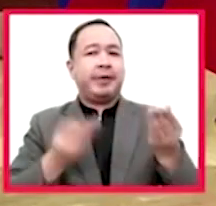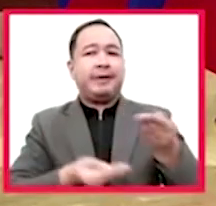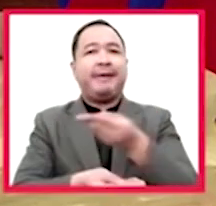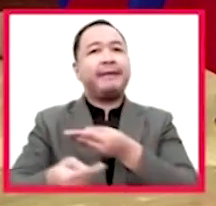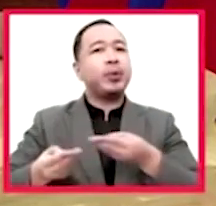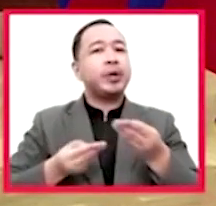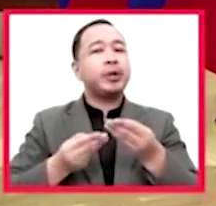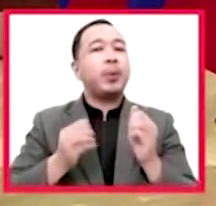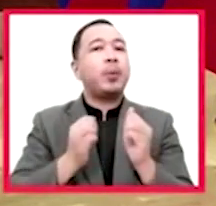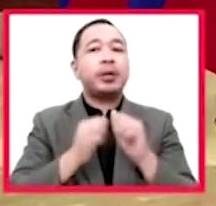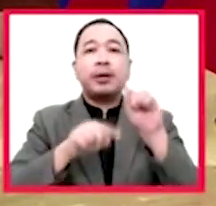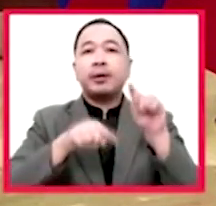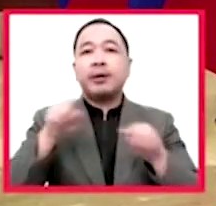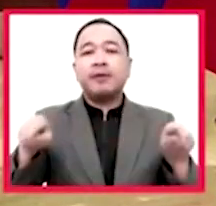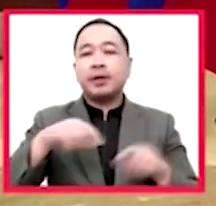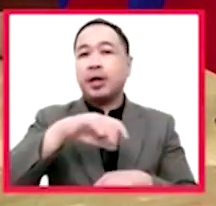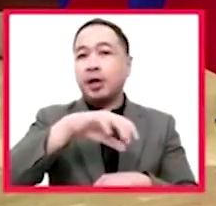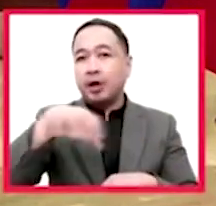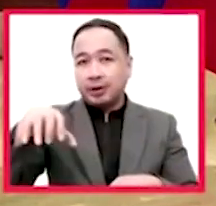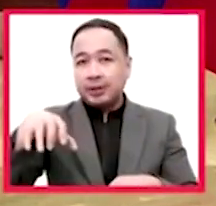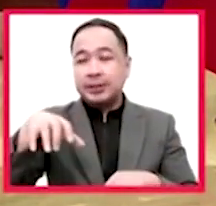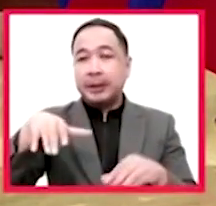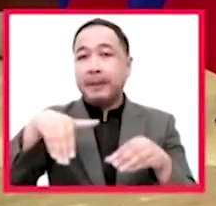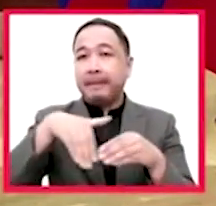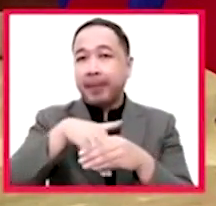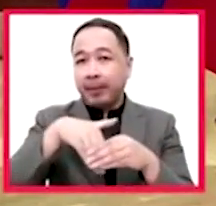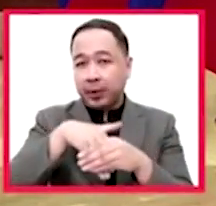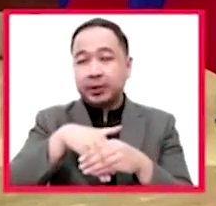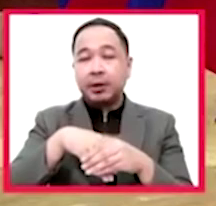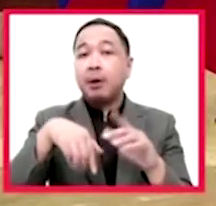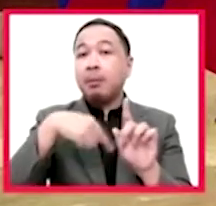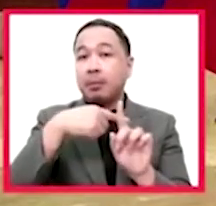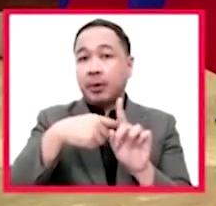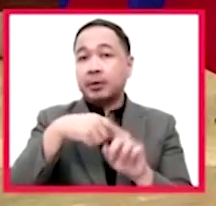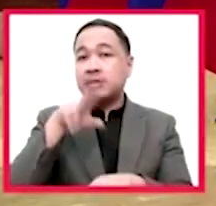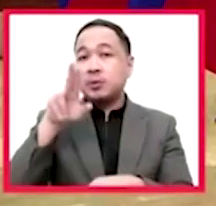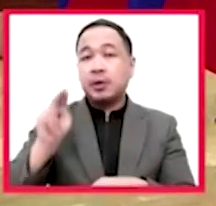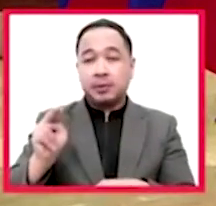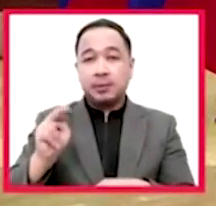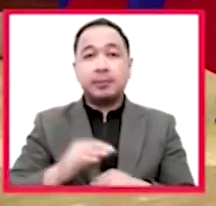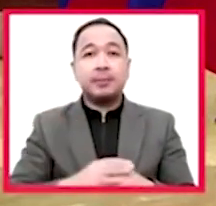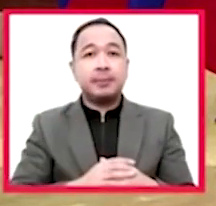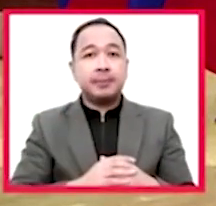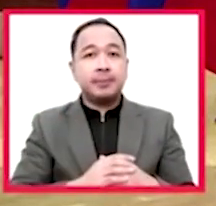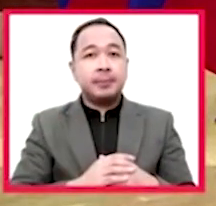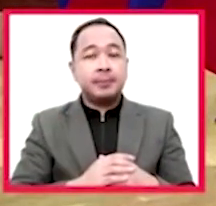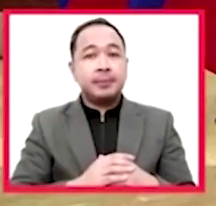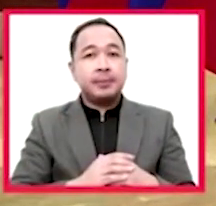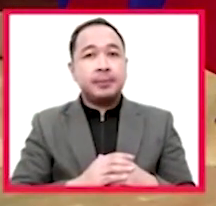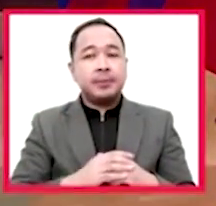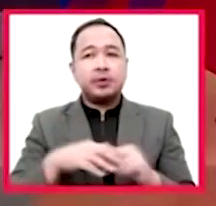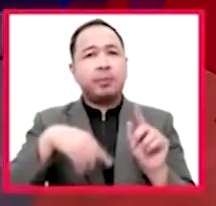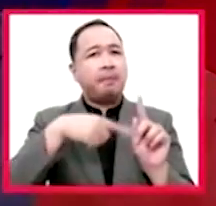a model for constructive engagement between a sovereign member state and the